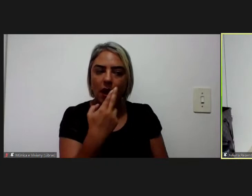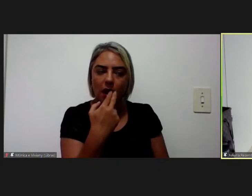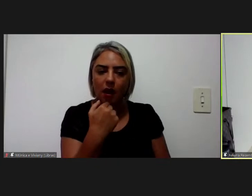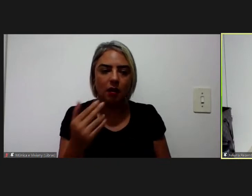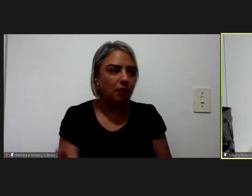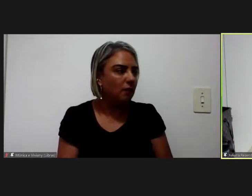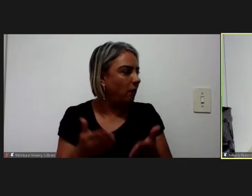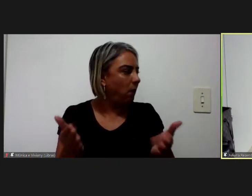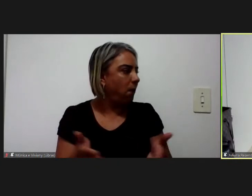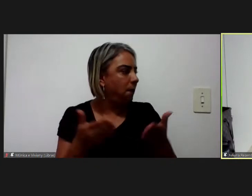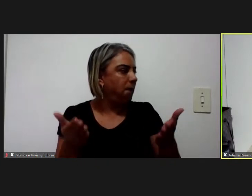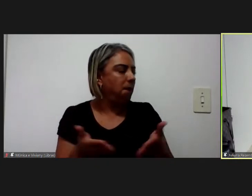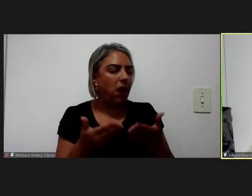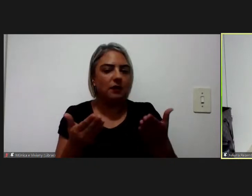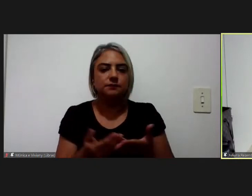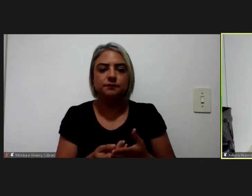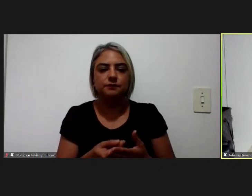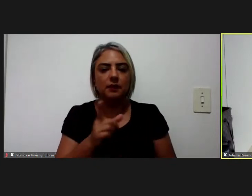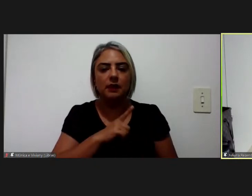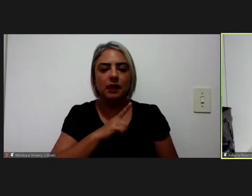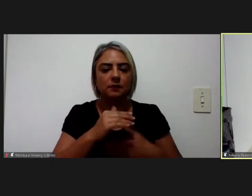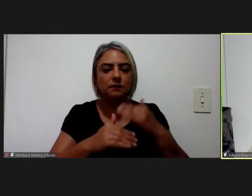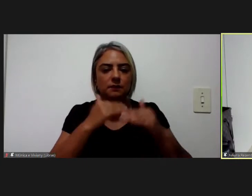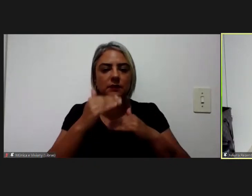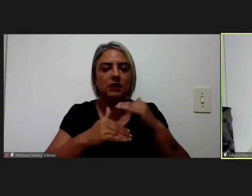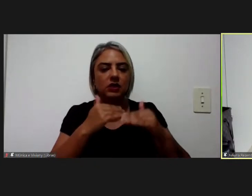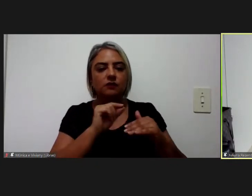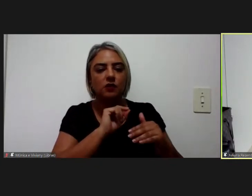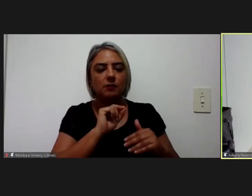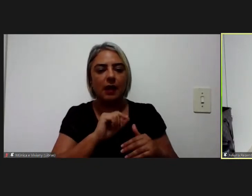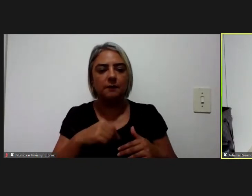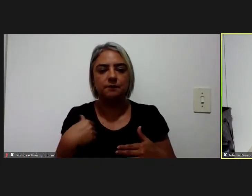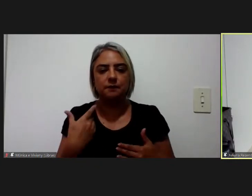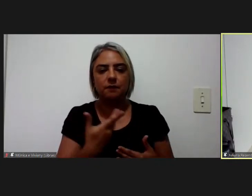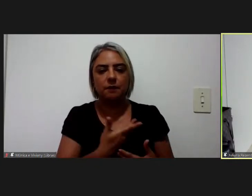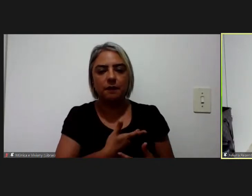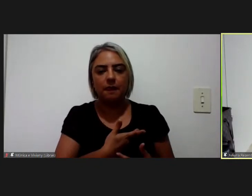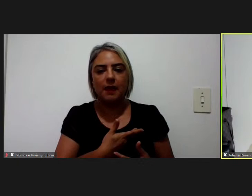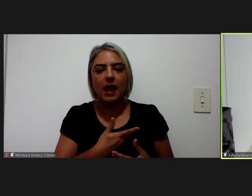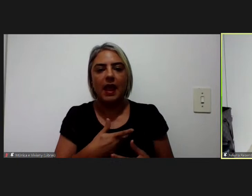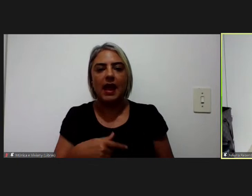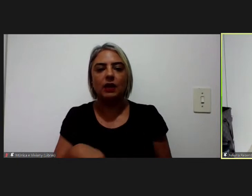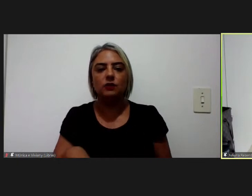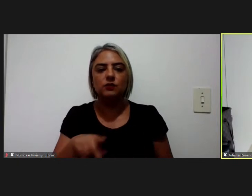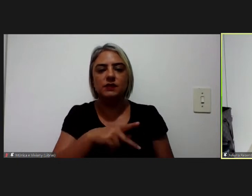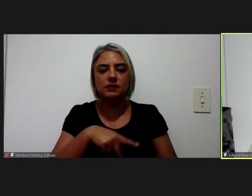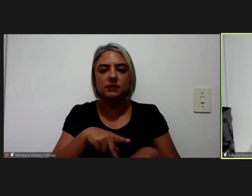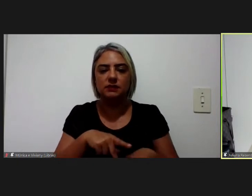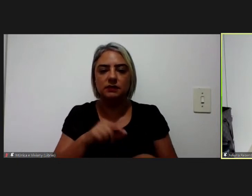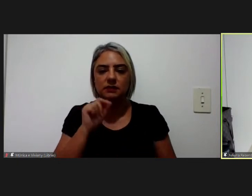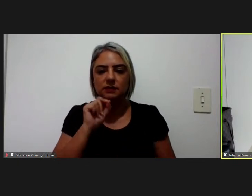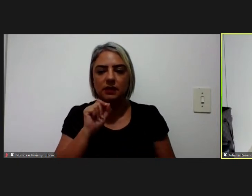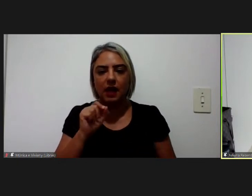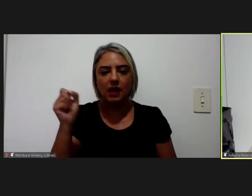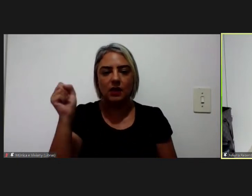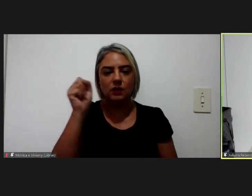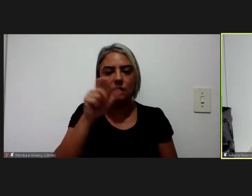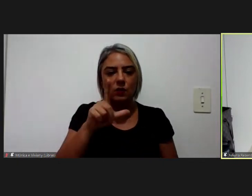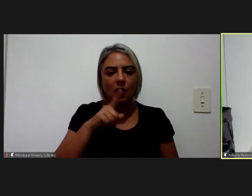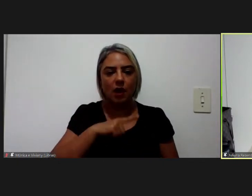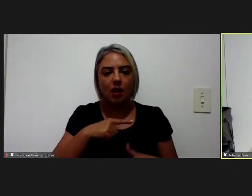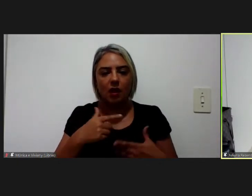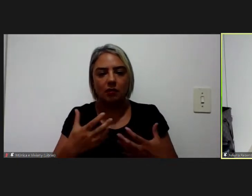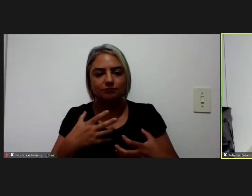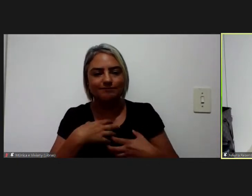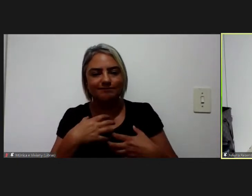Promoção da recognition Saúde of das unique Pessoas nutrition e do agenda for Desenvolvimento promotes Social e people's Econômico dos health and the países. social and economic Considerando development a of the urgência de country. sensibilizar